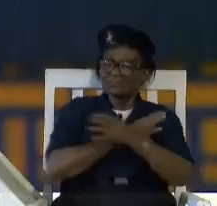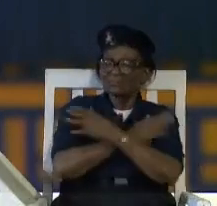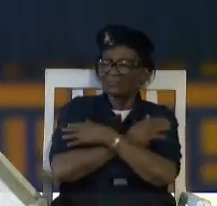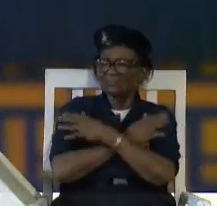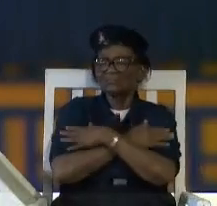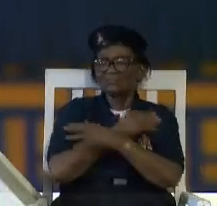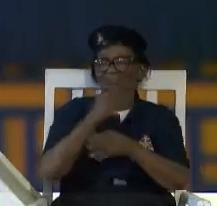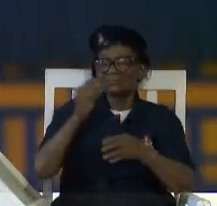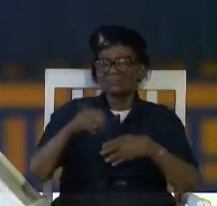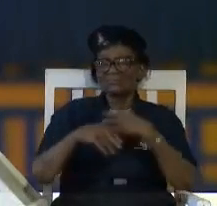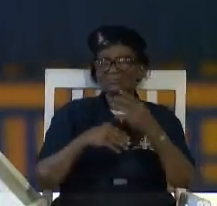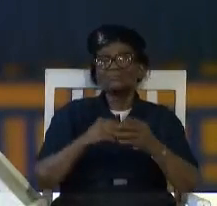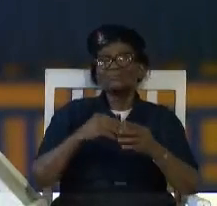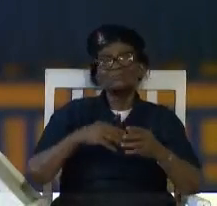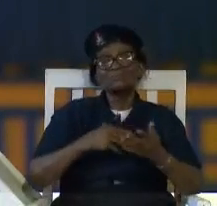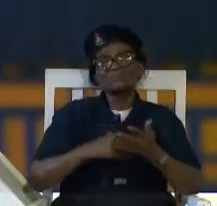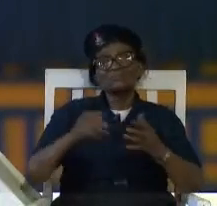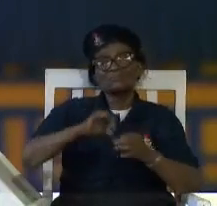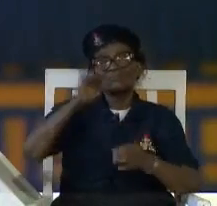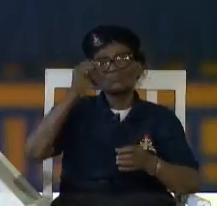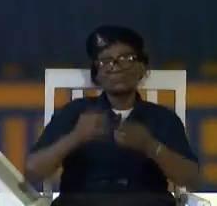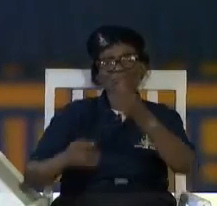down.